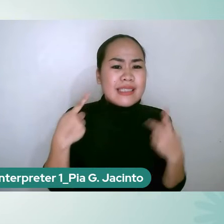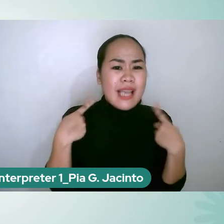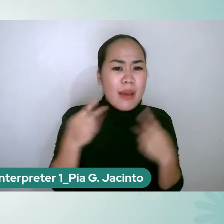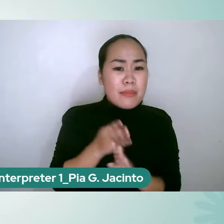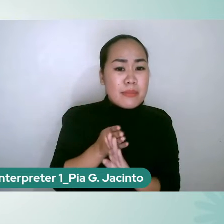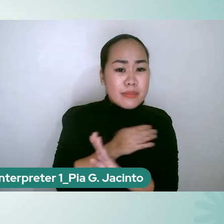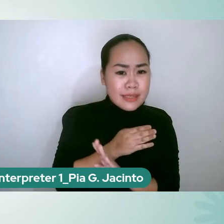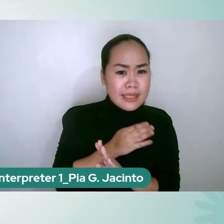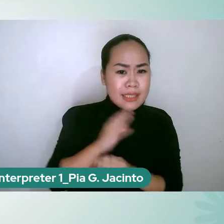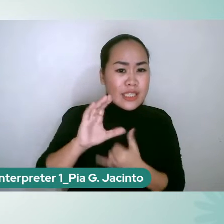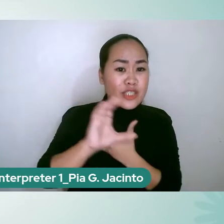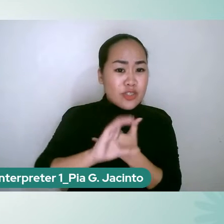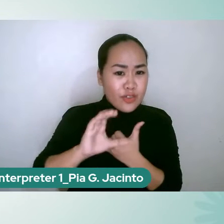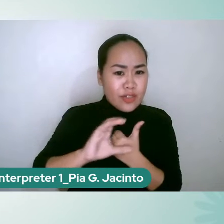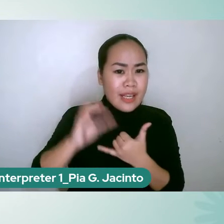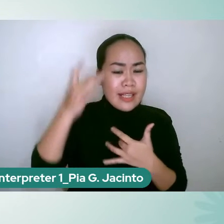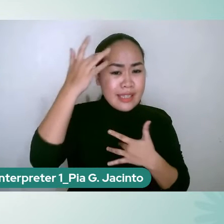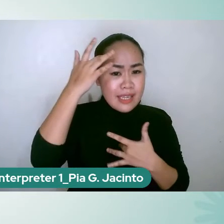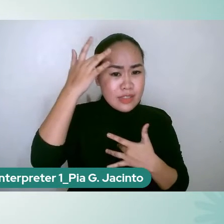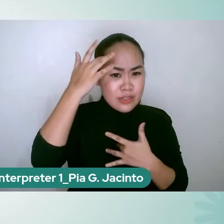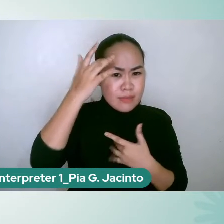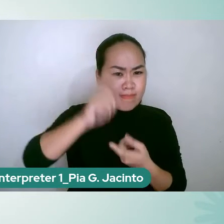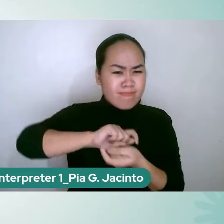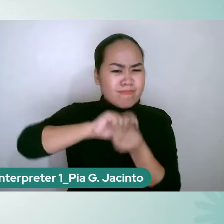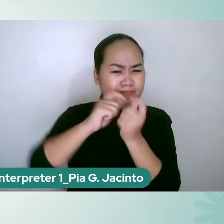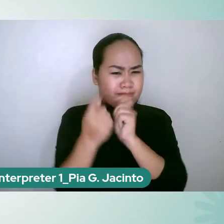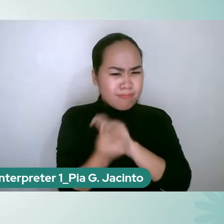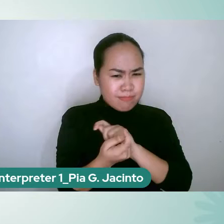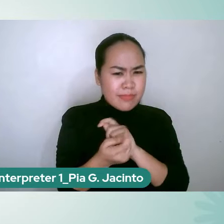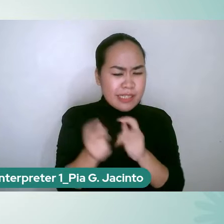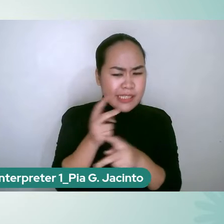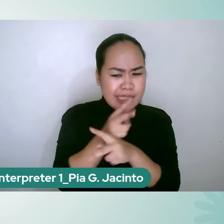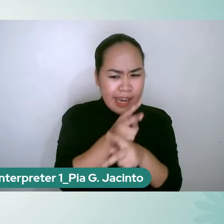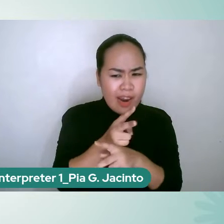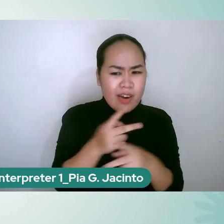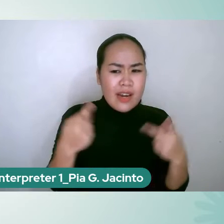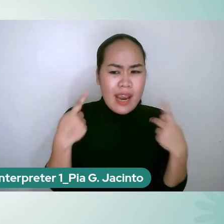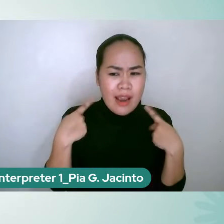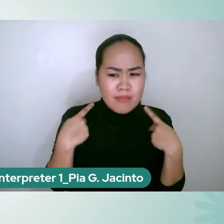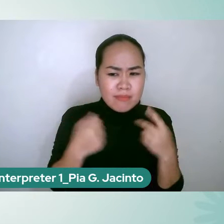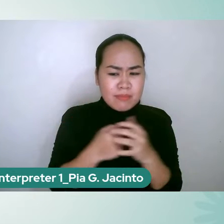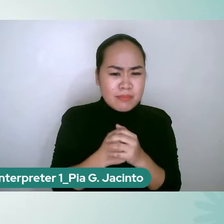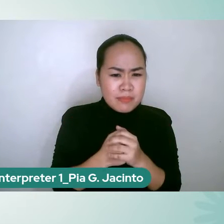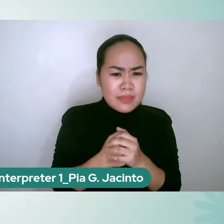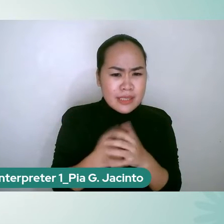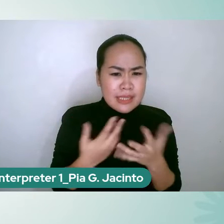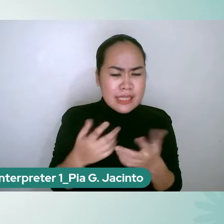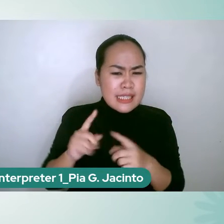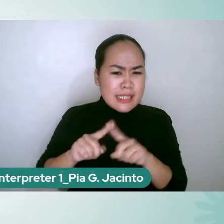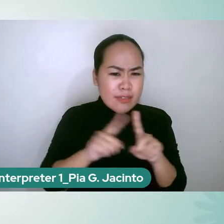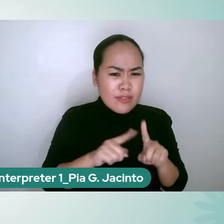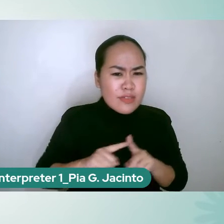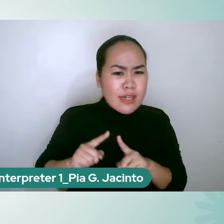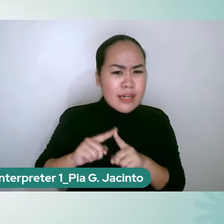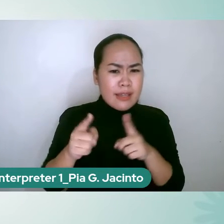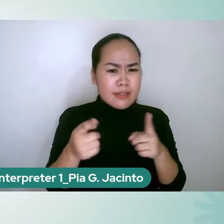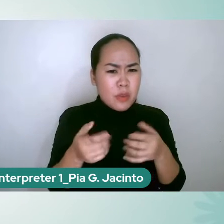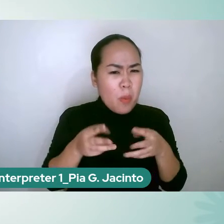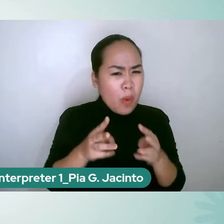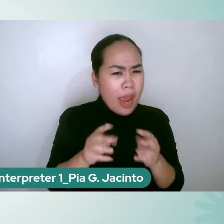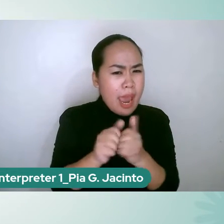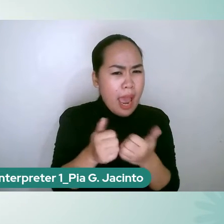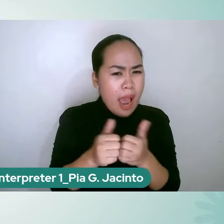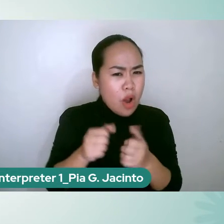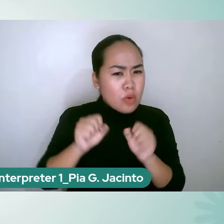precancer. A shift in care. The guidelines include some important shifts in cost-effective approaches to cervical cancer